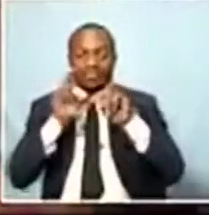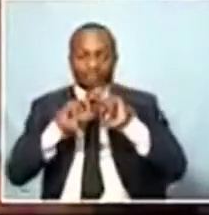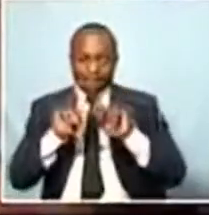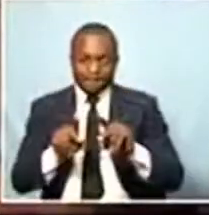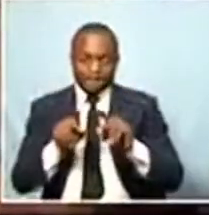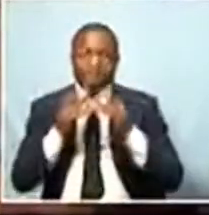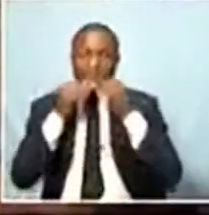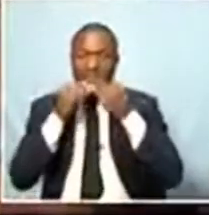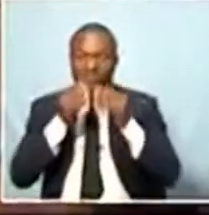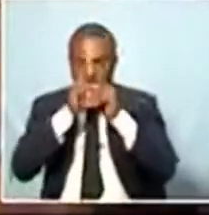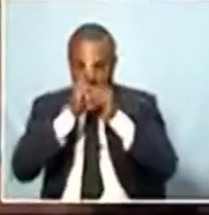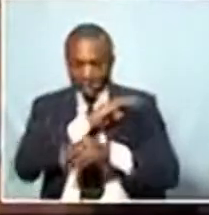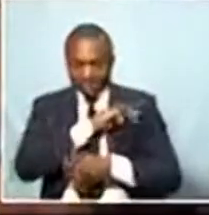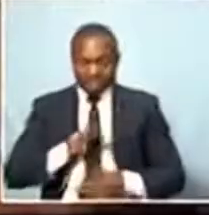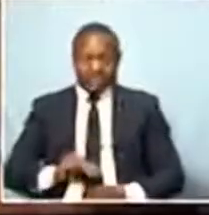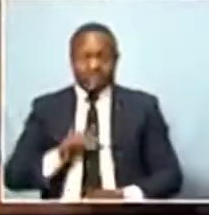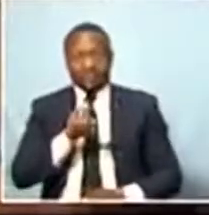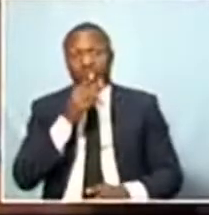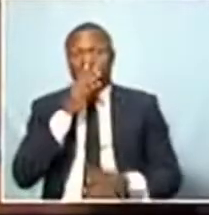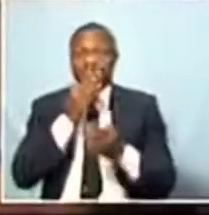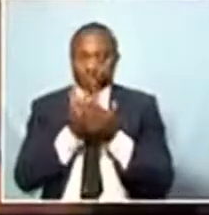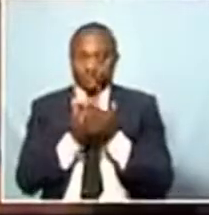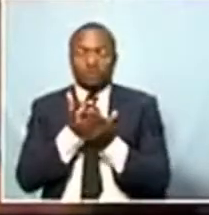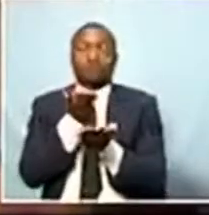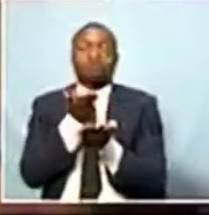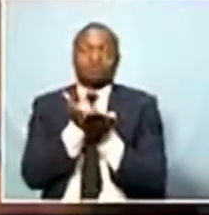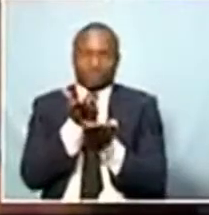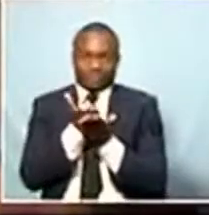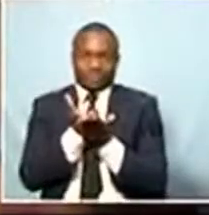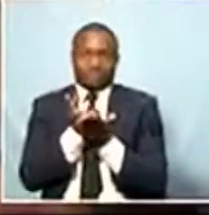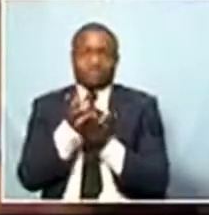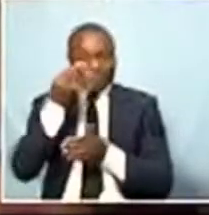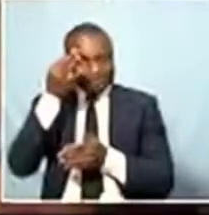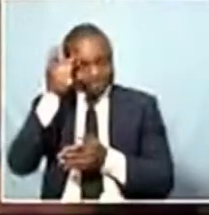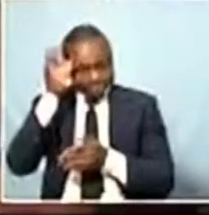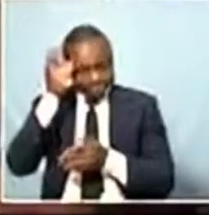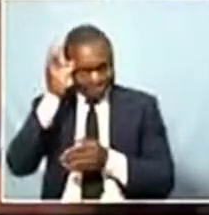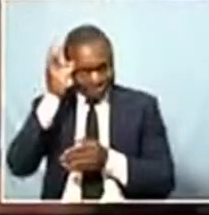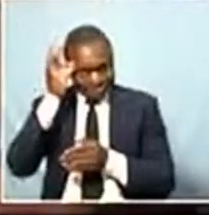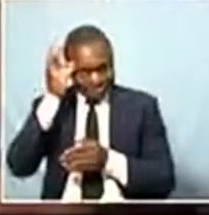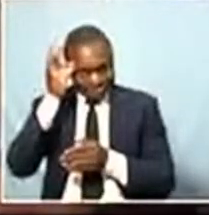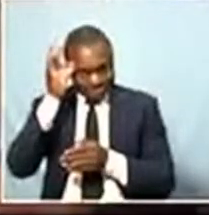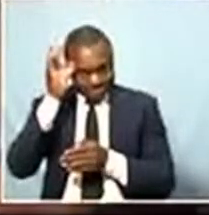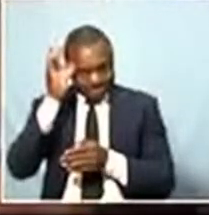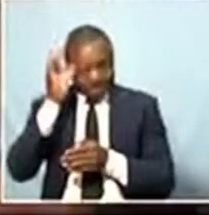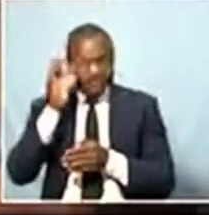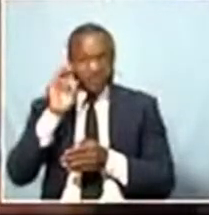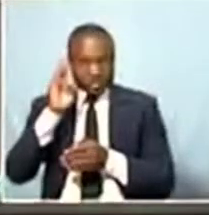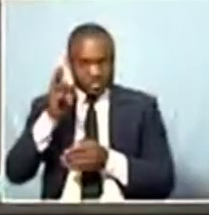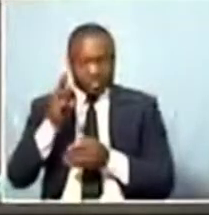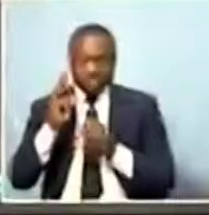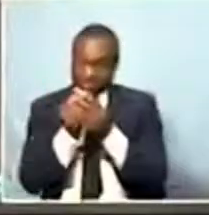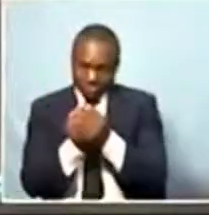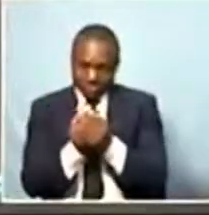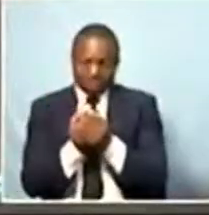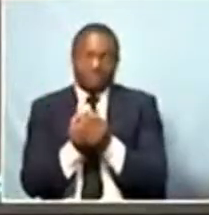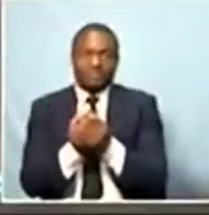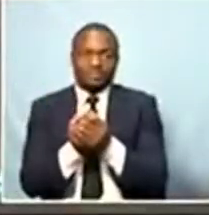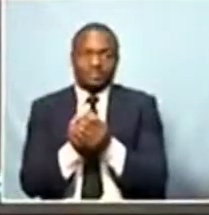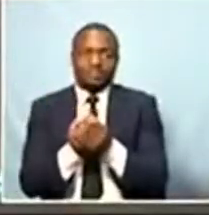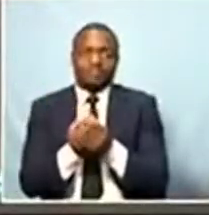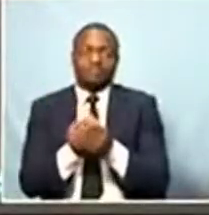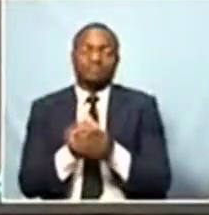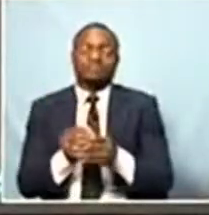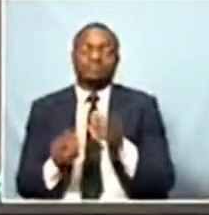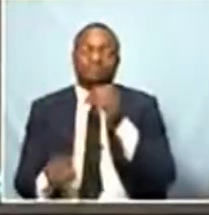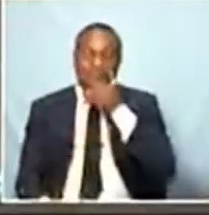Thank you, Honorable Member. That's a wonderful suggestion, and we take it with both arms for our consideration when we're conducting our outreach programs.